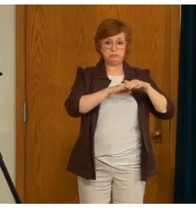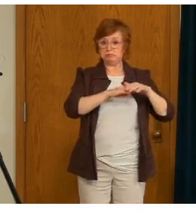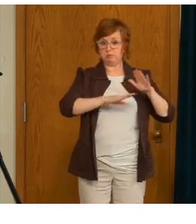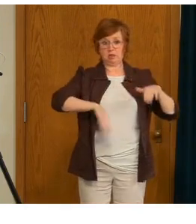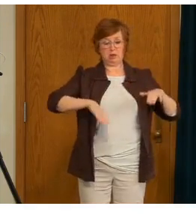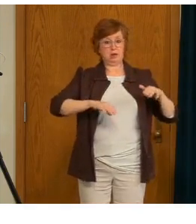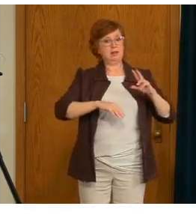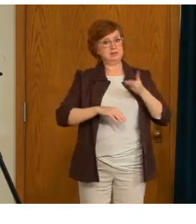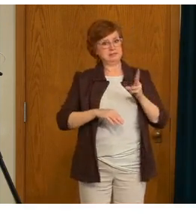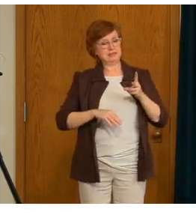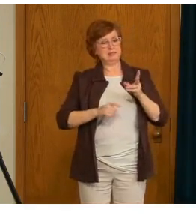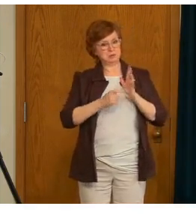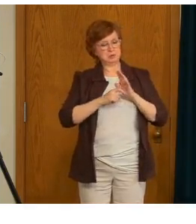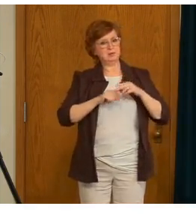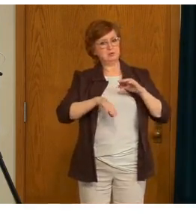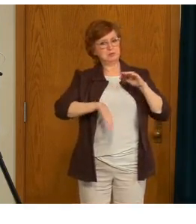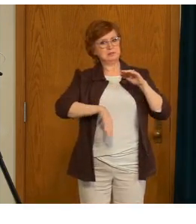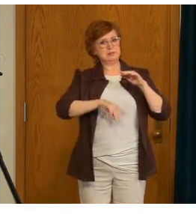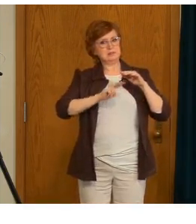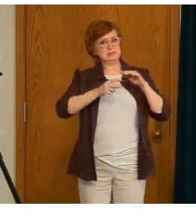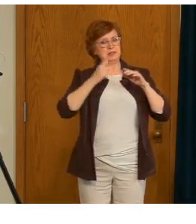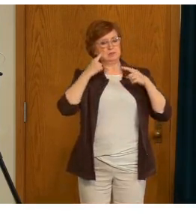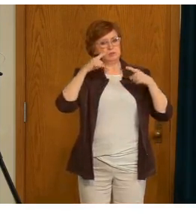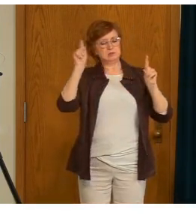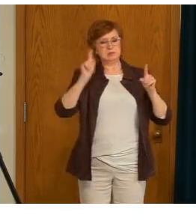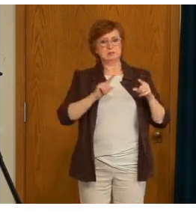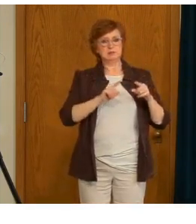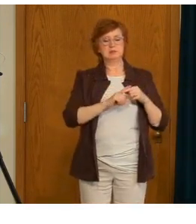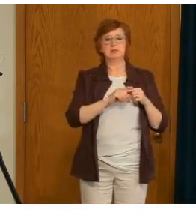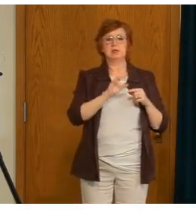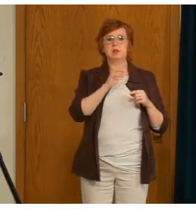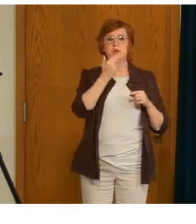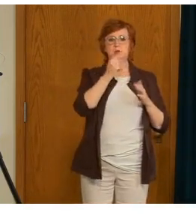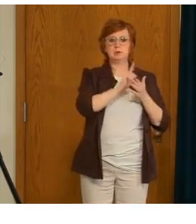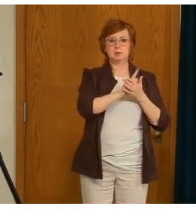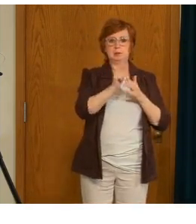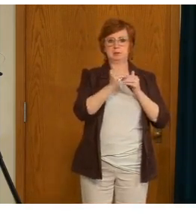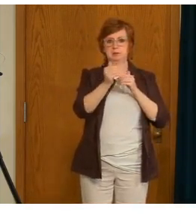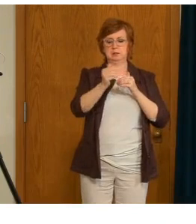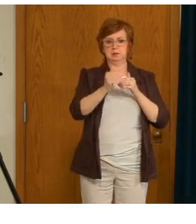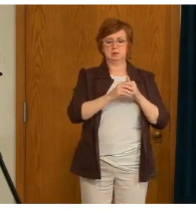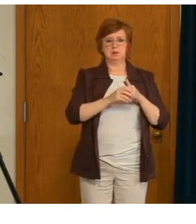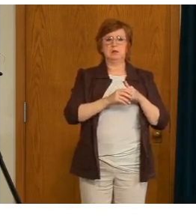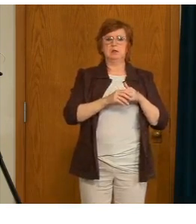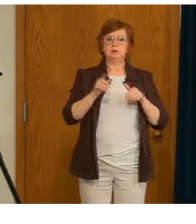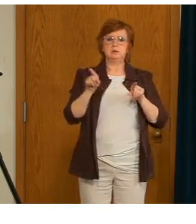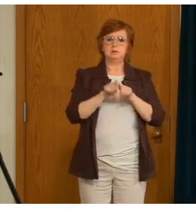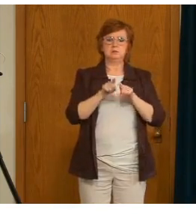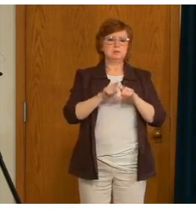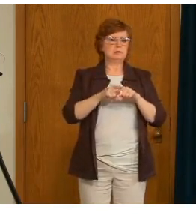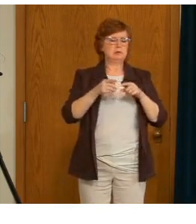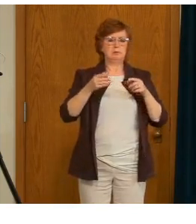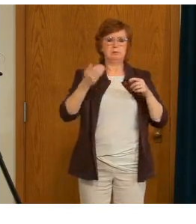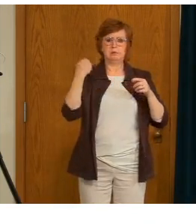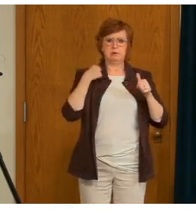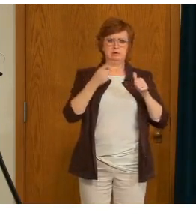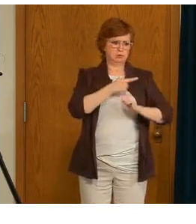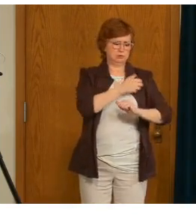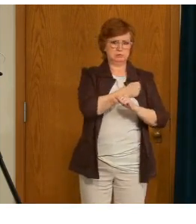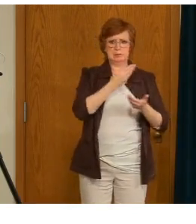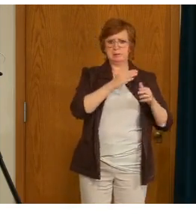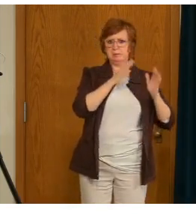weeks after you received your first dose. And access is the same as the first dose, and that could be through multiple